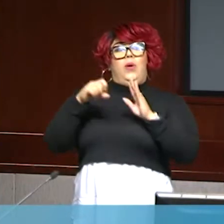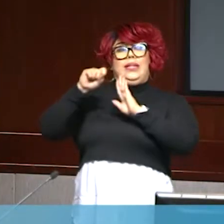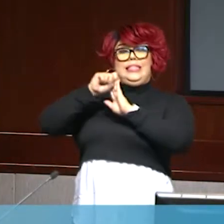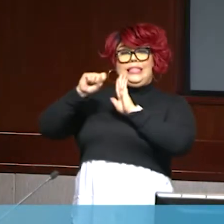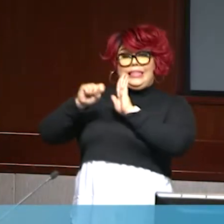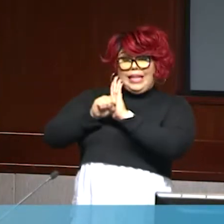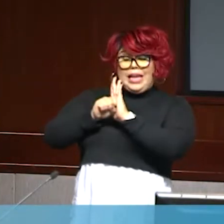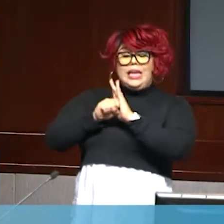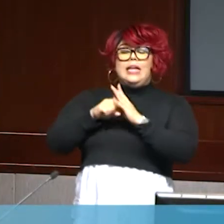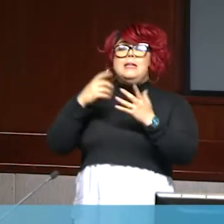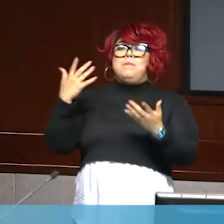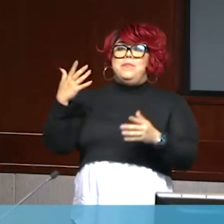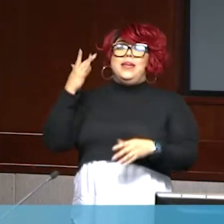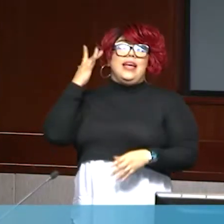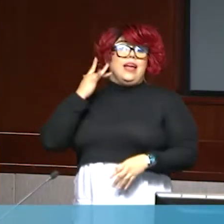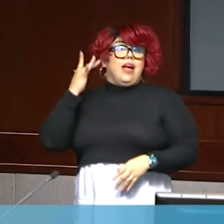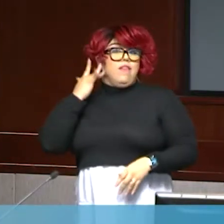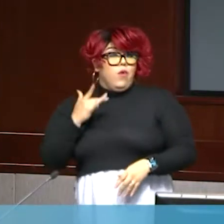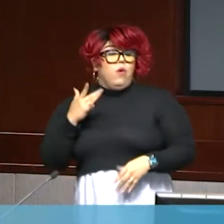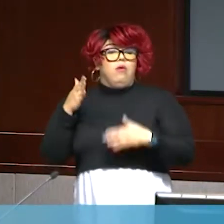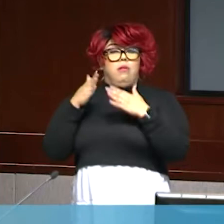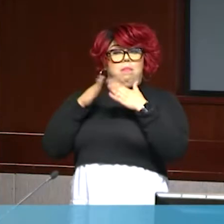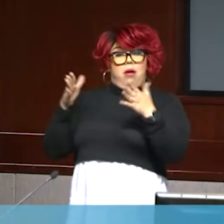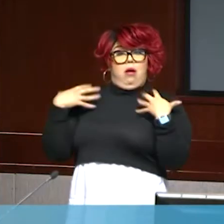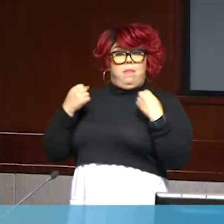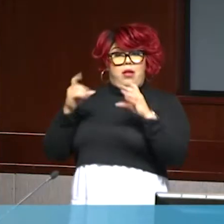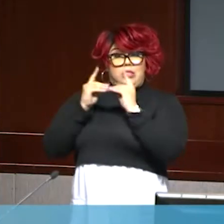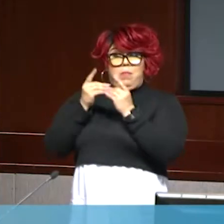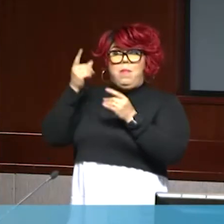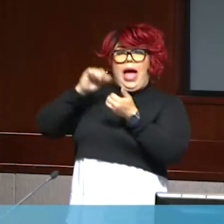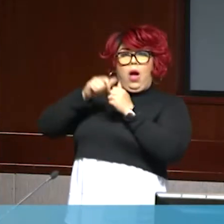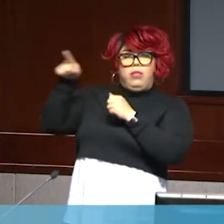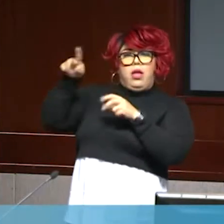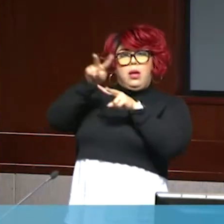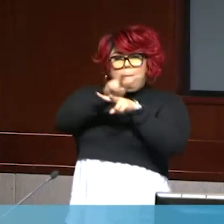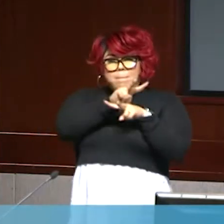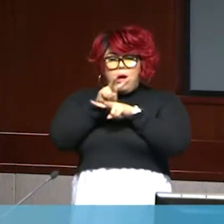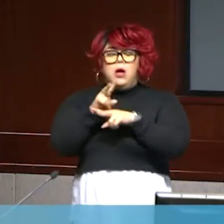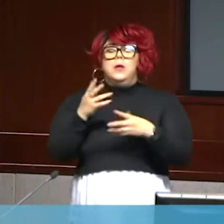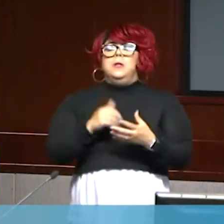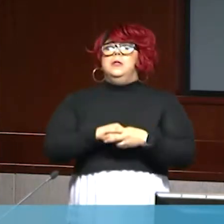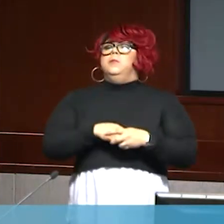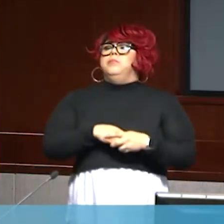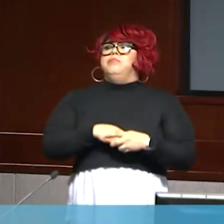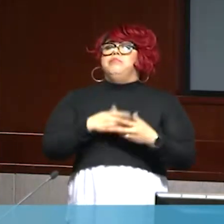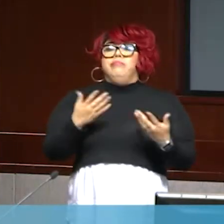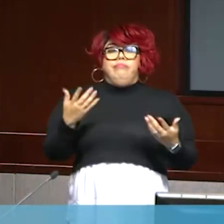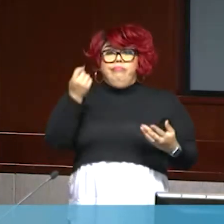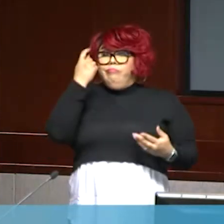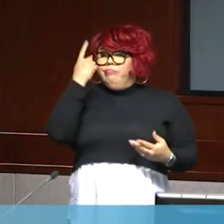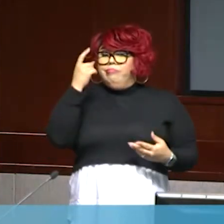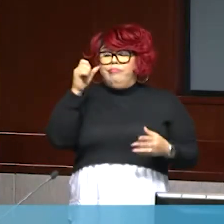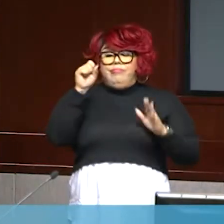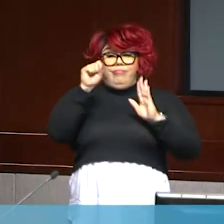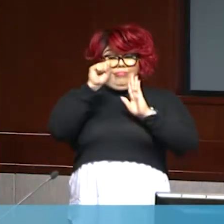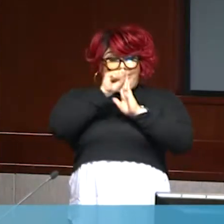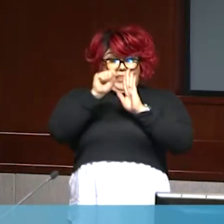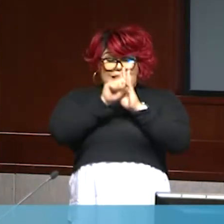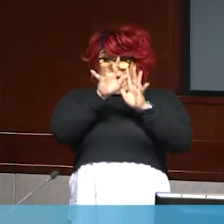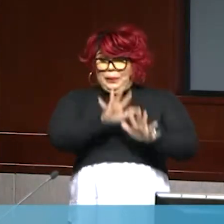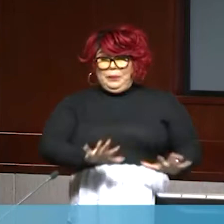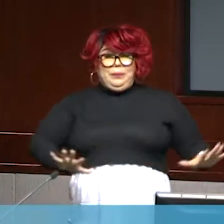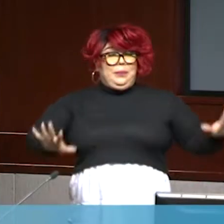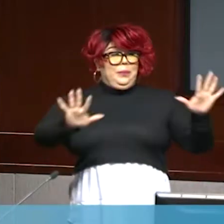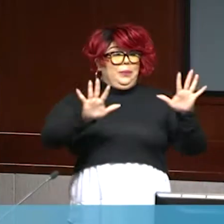Department of Public Health is monitoring counties. Businesses are reopening all around the state, and they're reopening here in